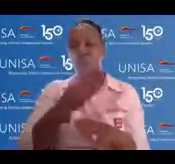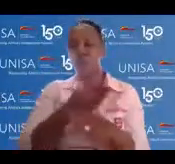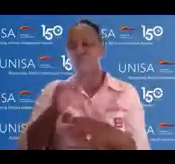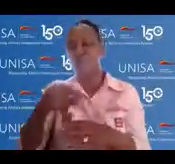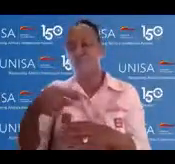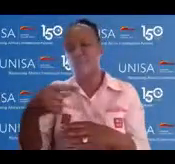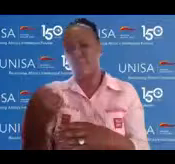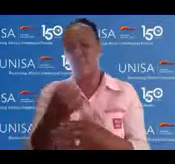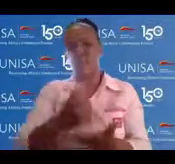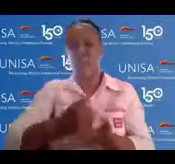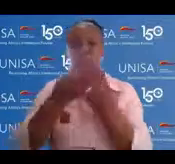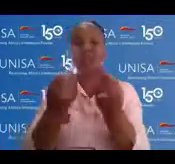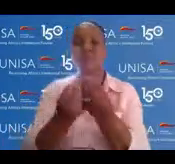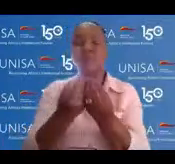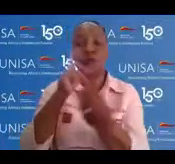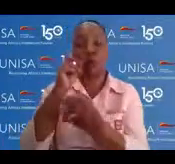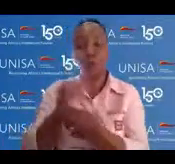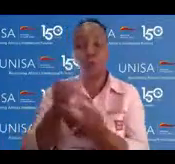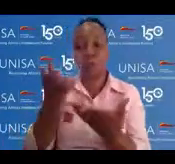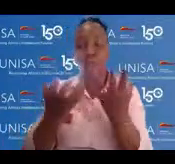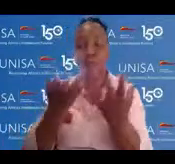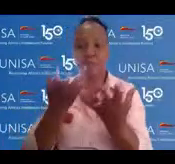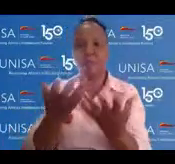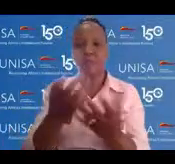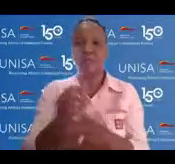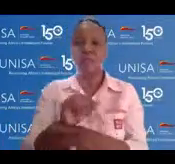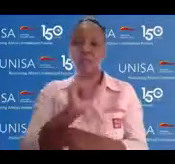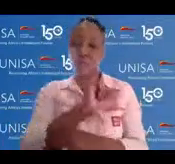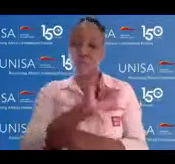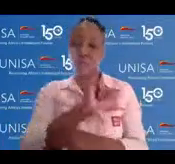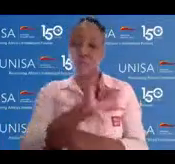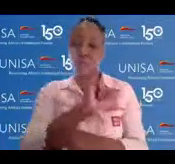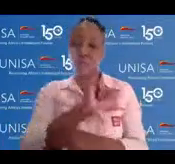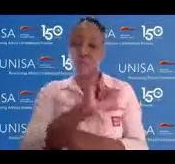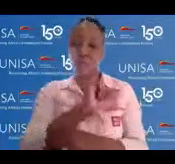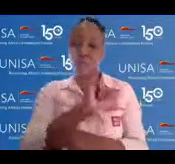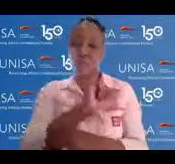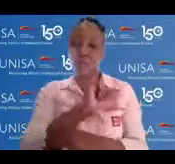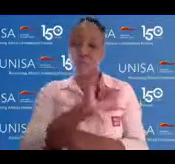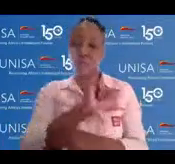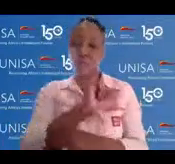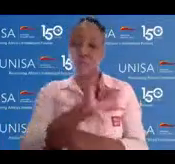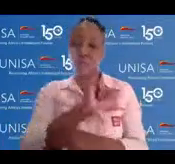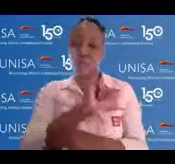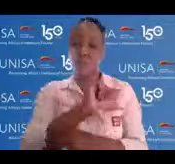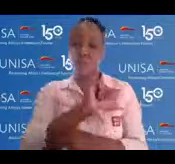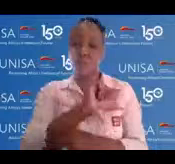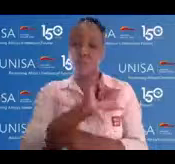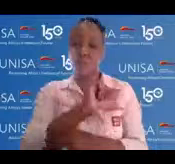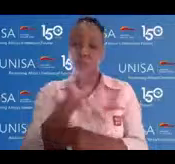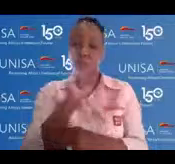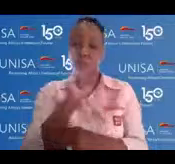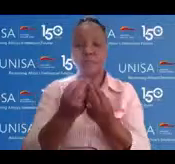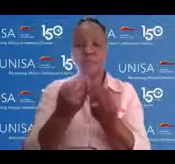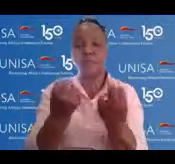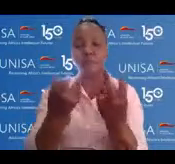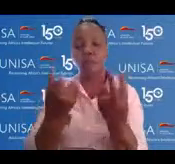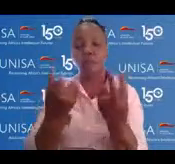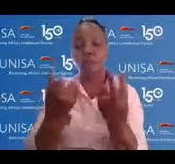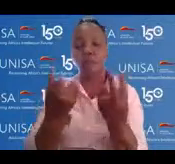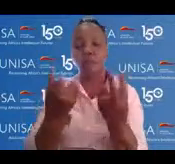old. So make sure even your operating system on your device has the latest updates so that it can handle some